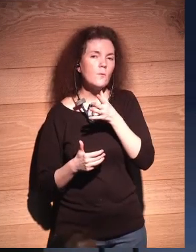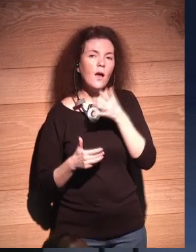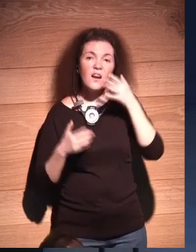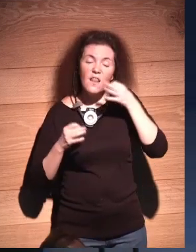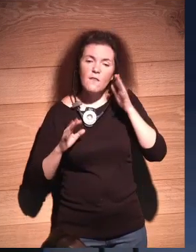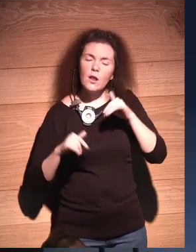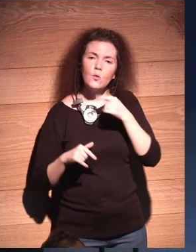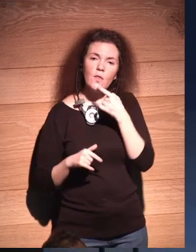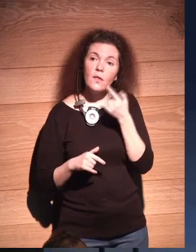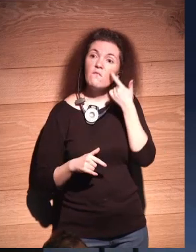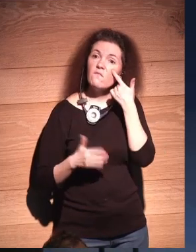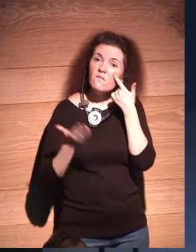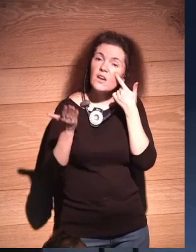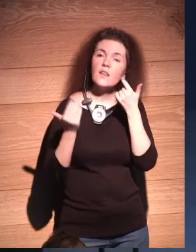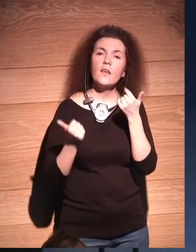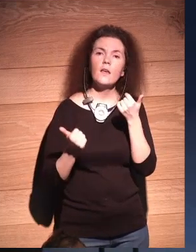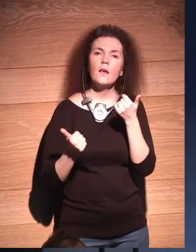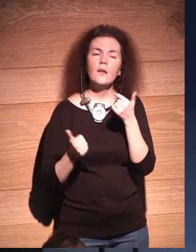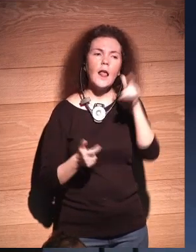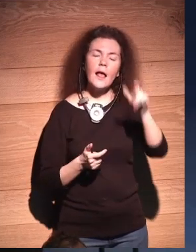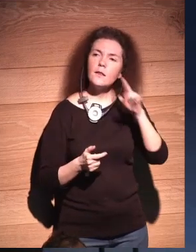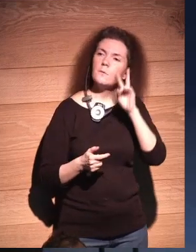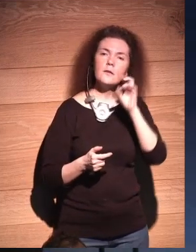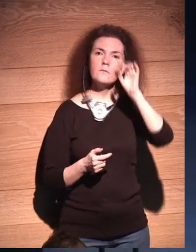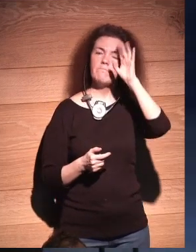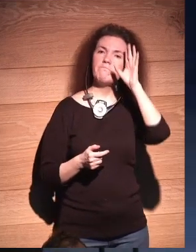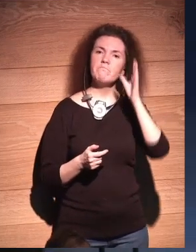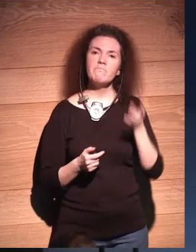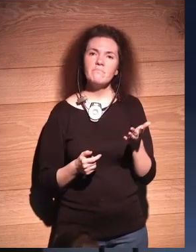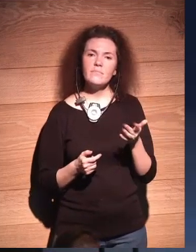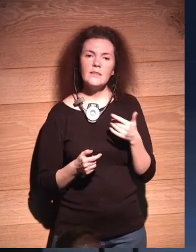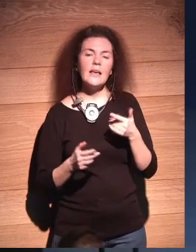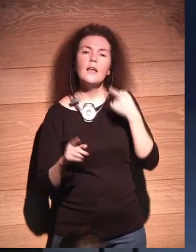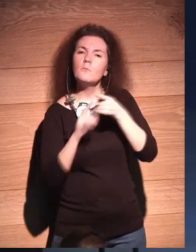whoa, So it's about communication. So